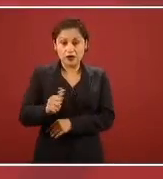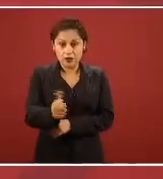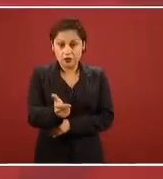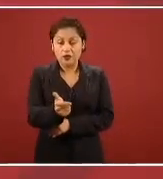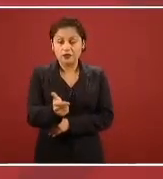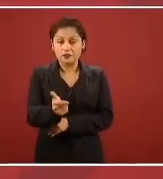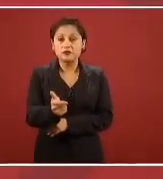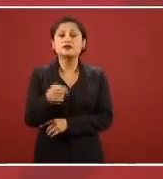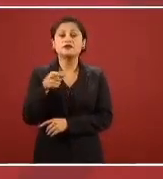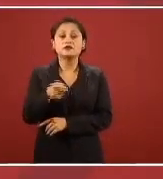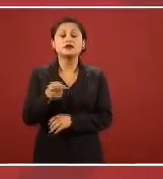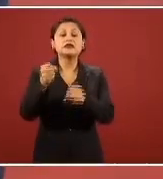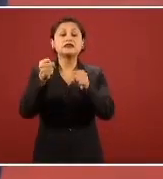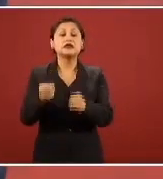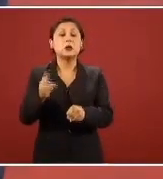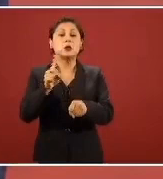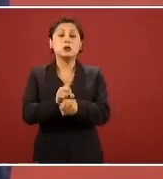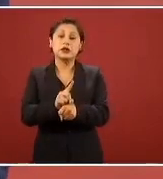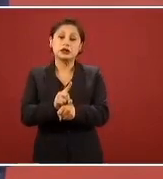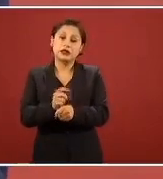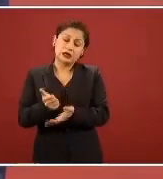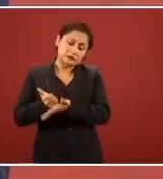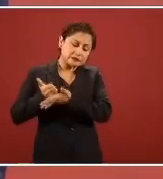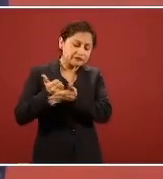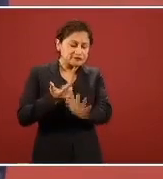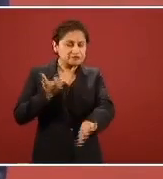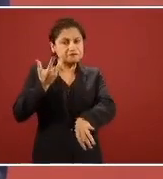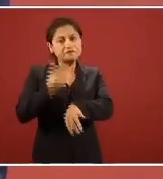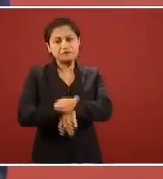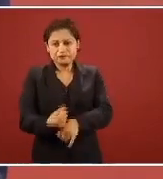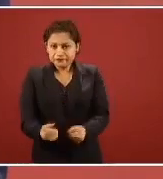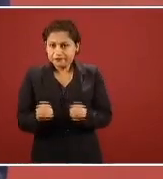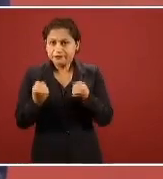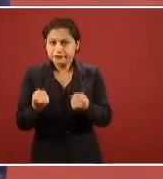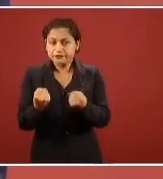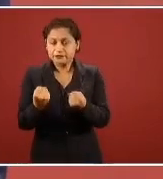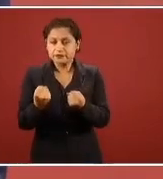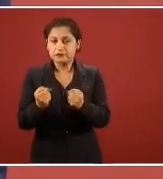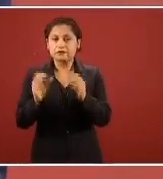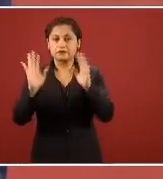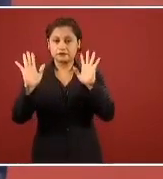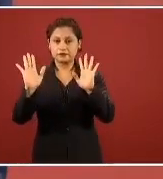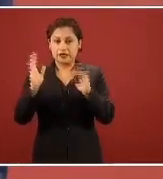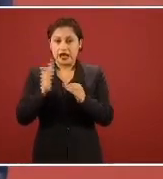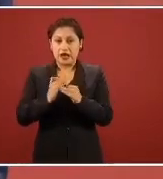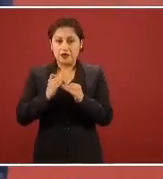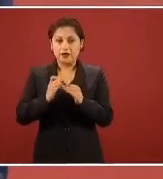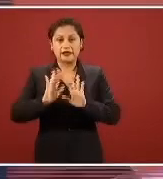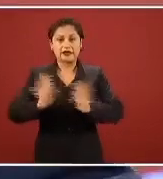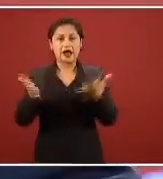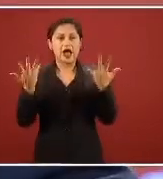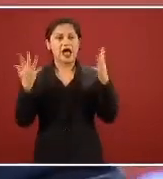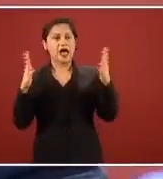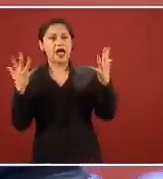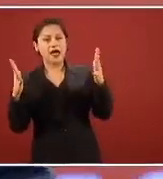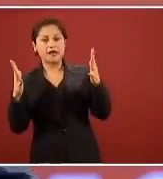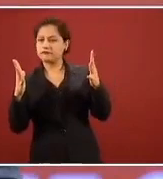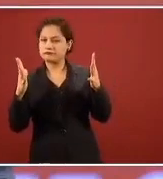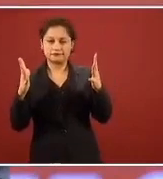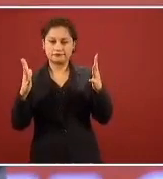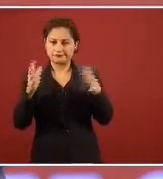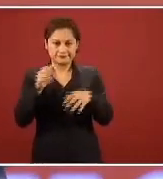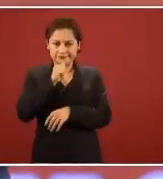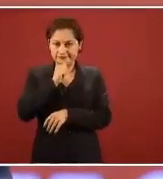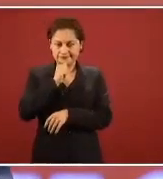Guanajuato. And we are gaining, even now, and I cannot put the bells to